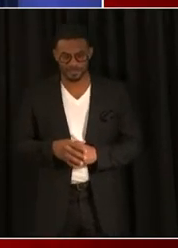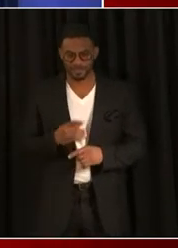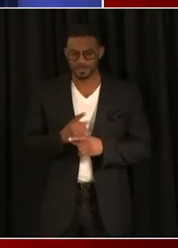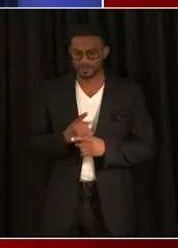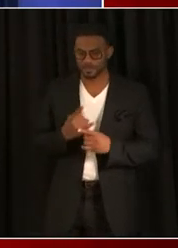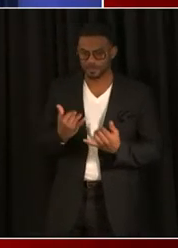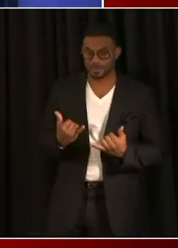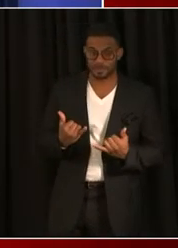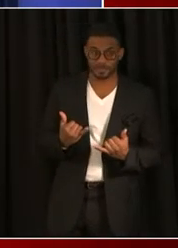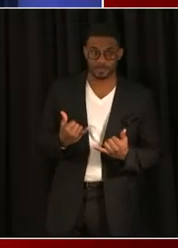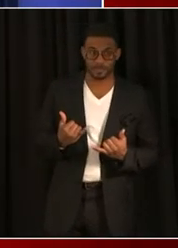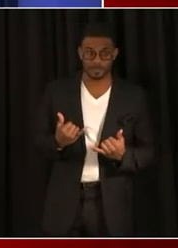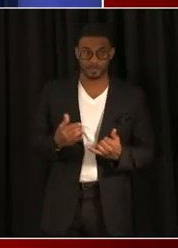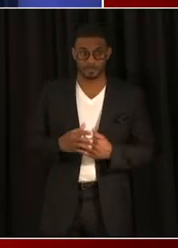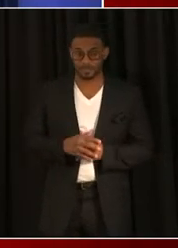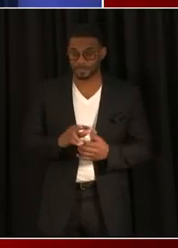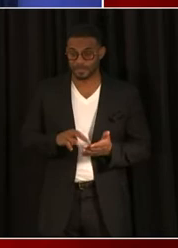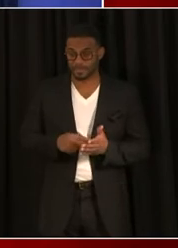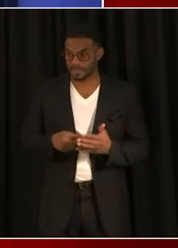And right now,